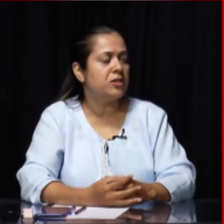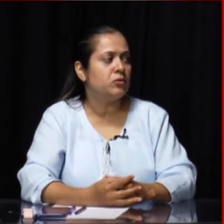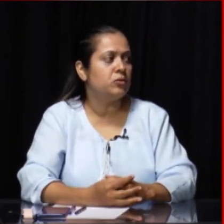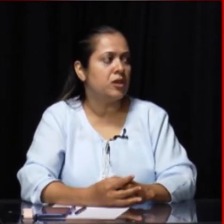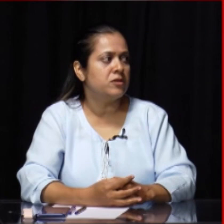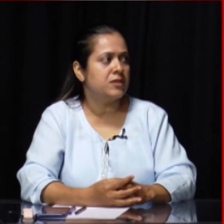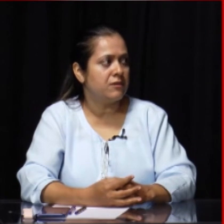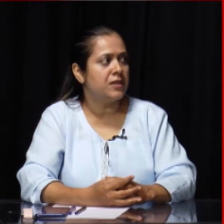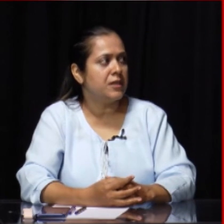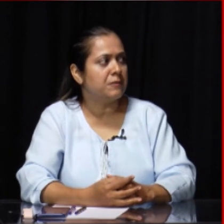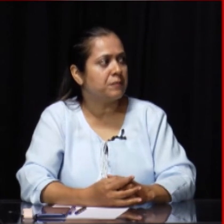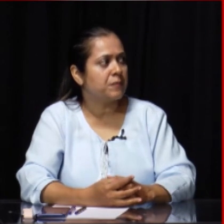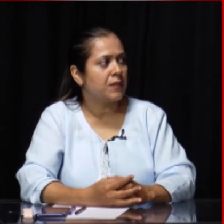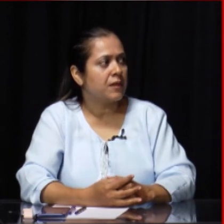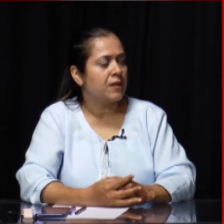Yeah.